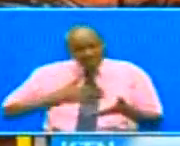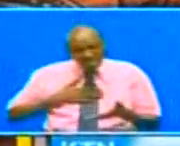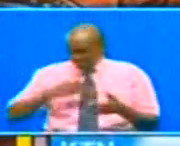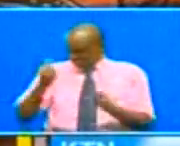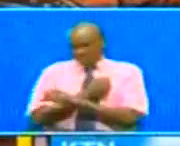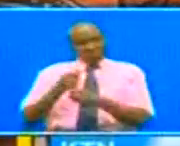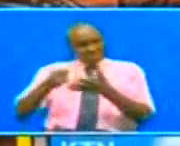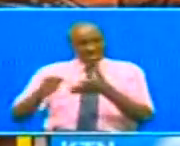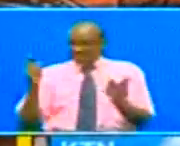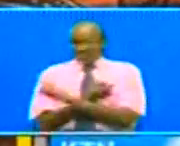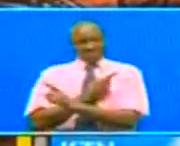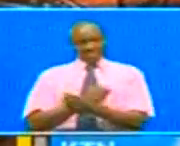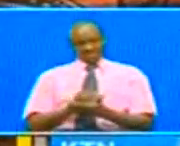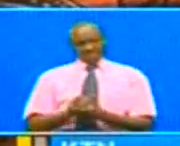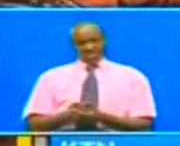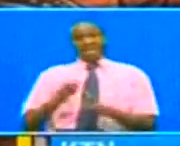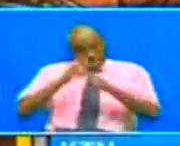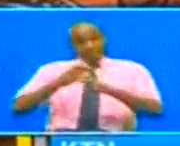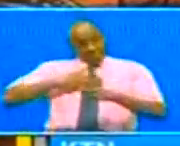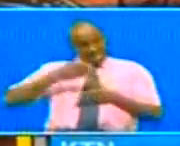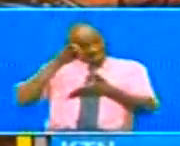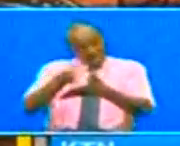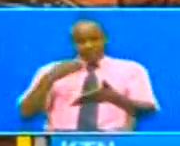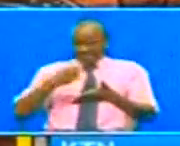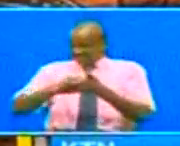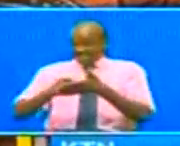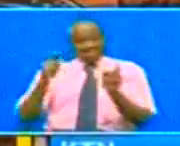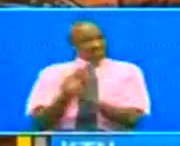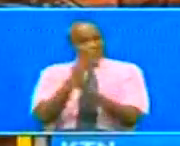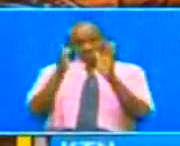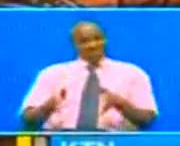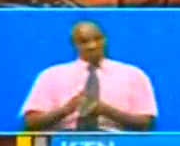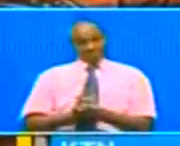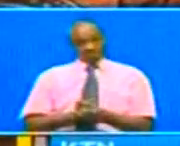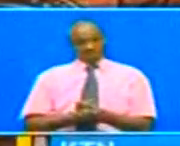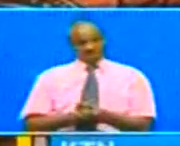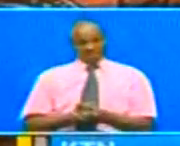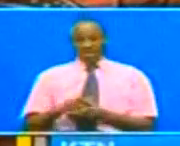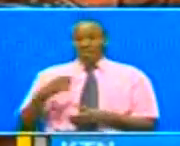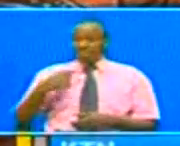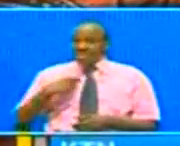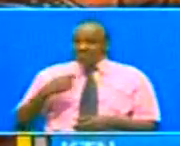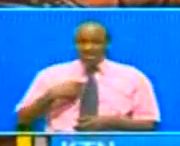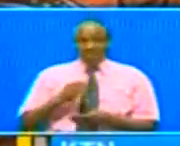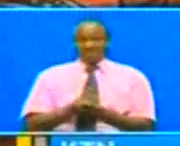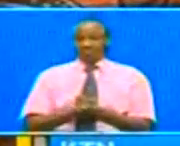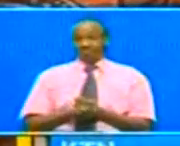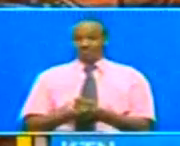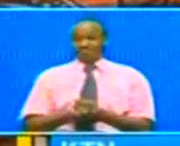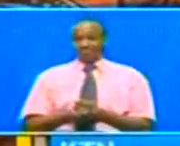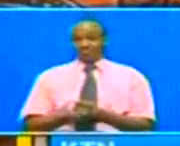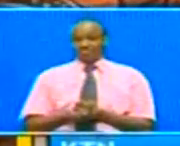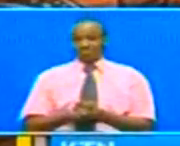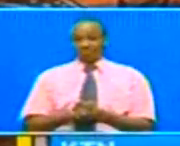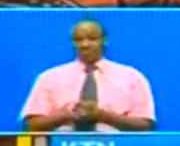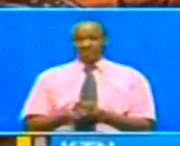sign? My sign is different. Okay. It's just my name. Okay. Yes. But so you're not received any money?